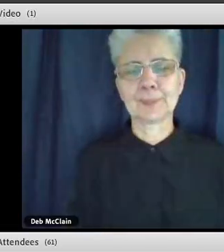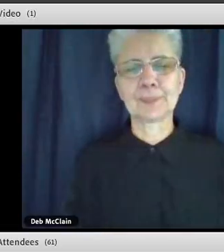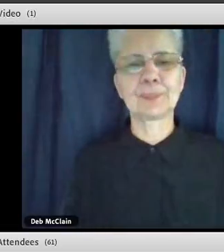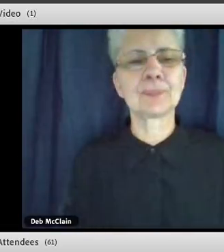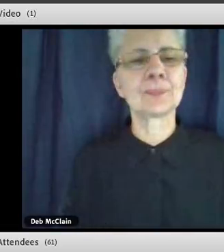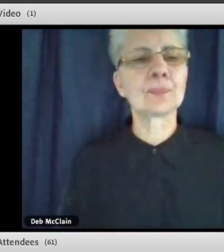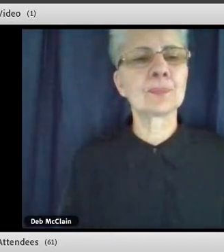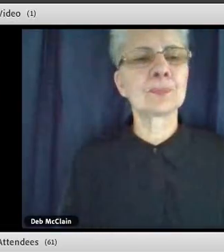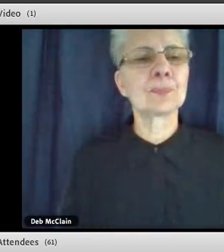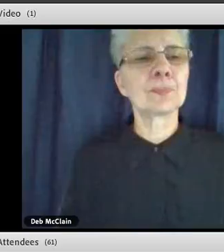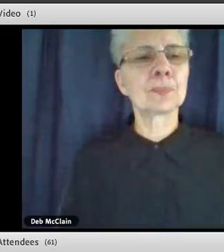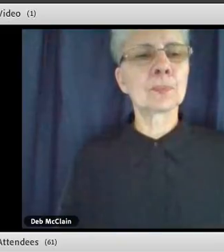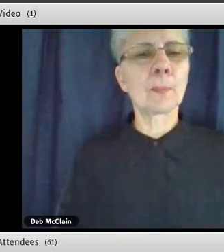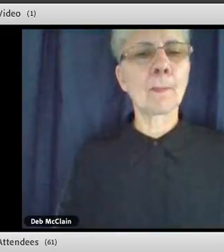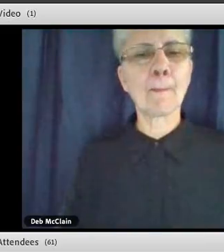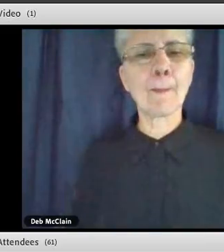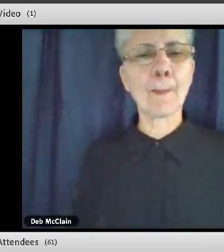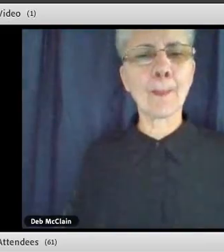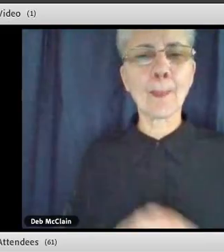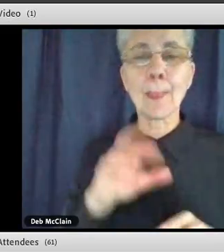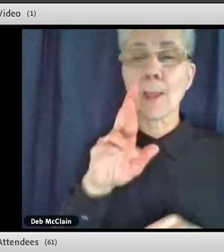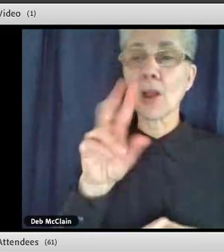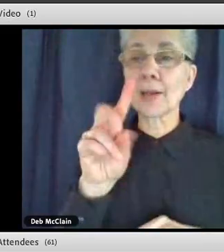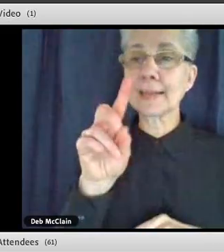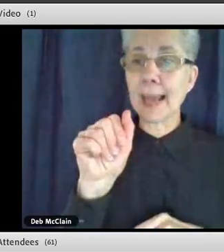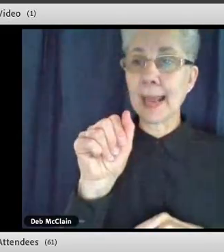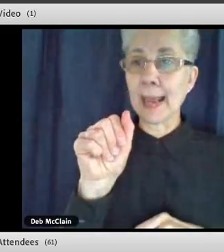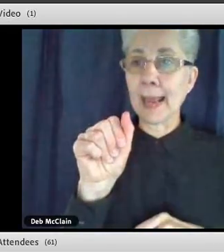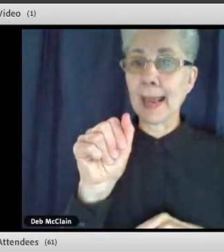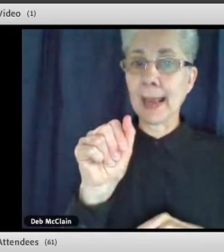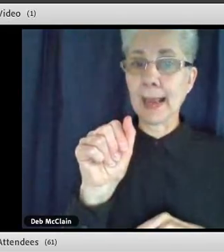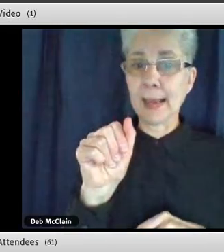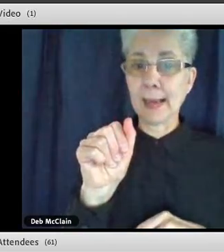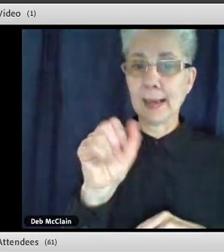catalogs. RDA, the RDA Steering Committee,